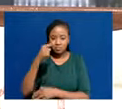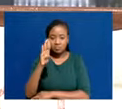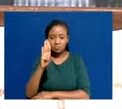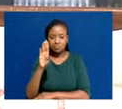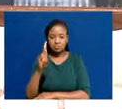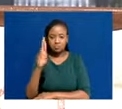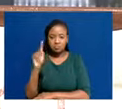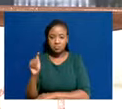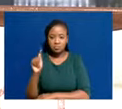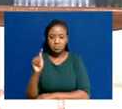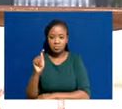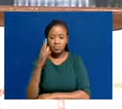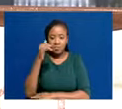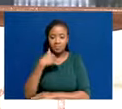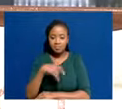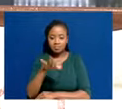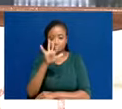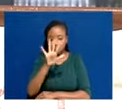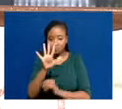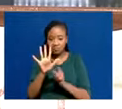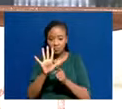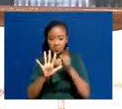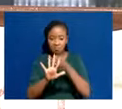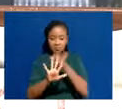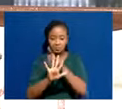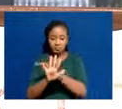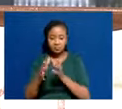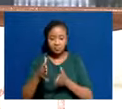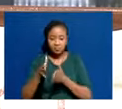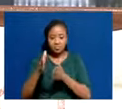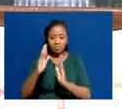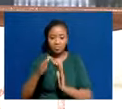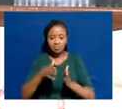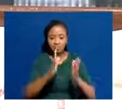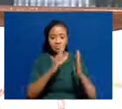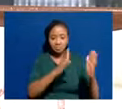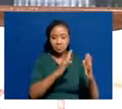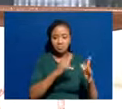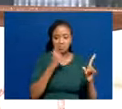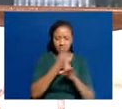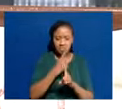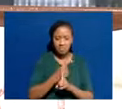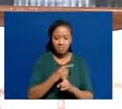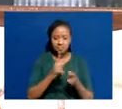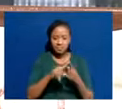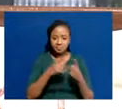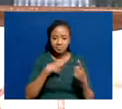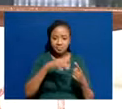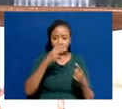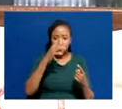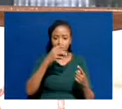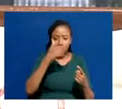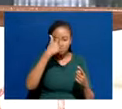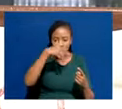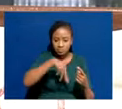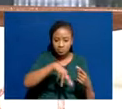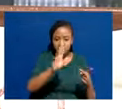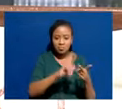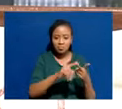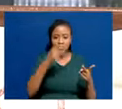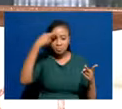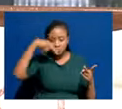Line, because there are 5 lines. There's Chui Line, Simba, Kifaru, all those lines, Thika Road, Wayaki Way, going all the way to Rongai. Look